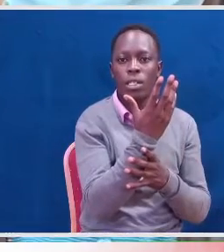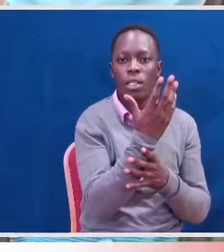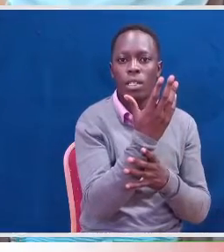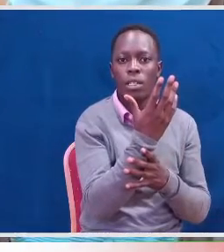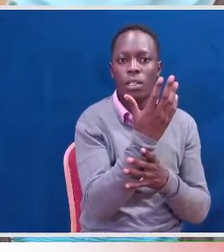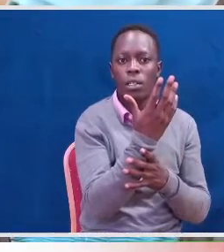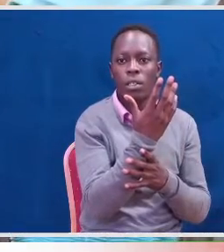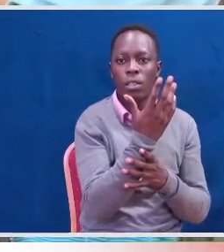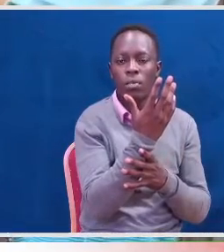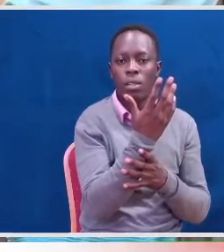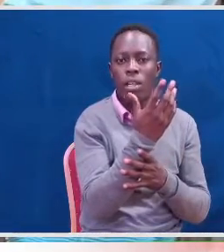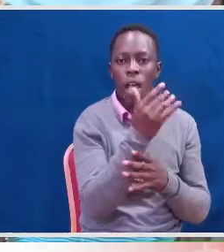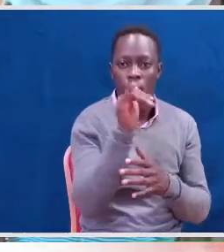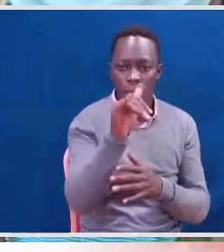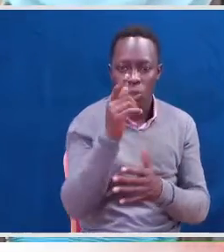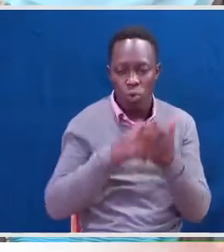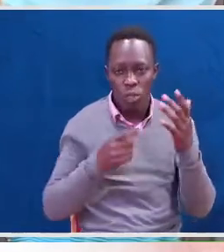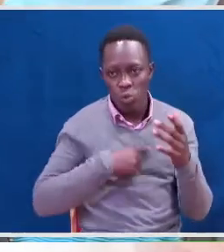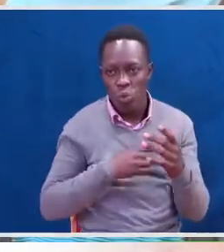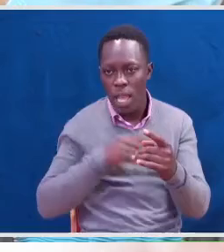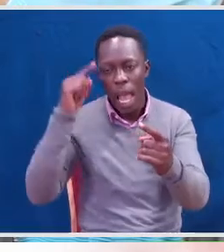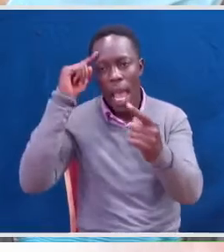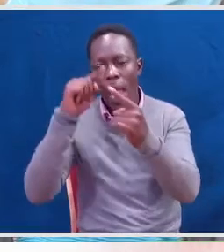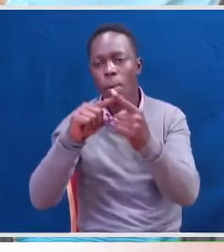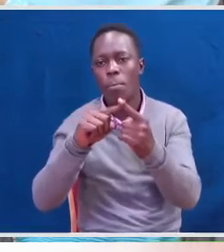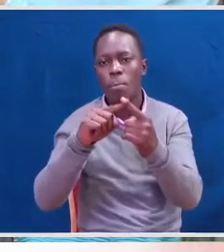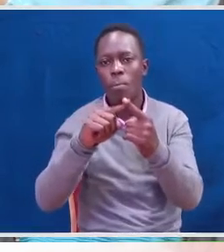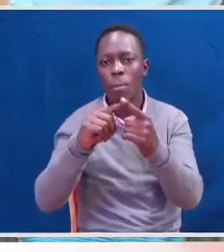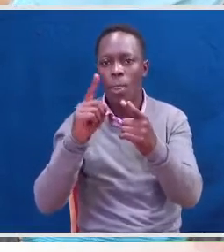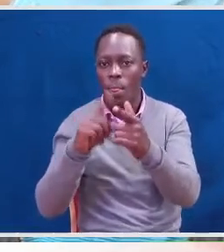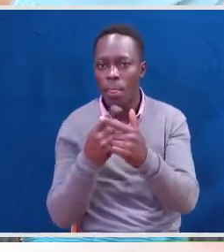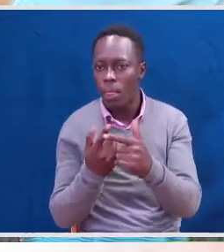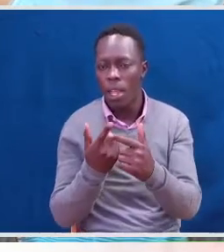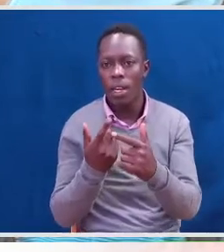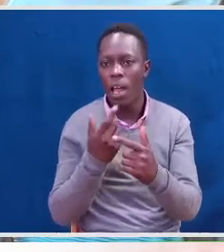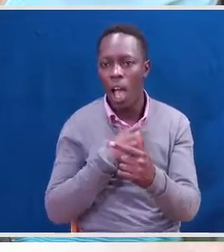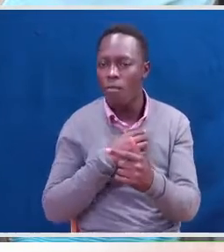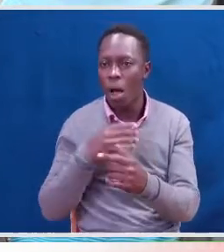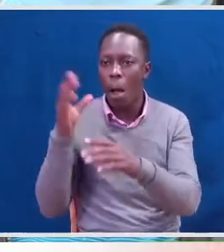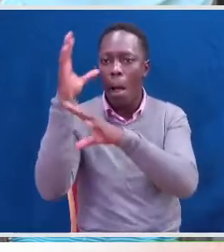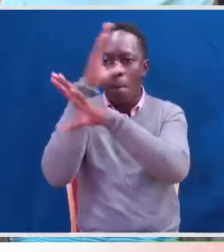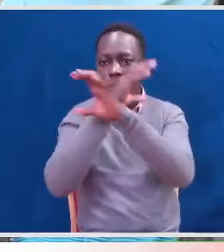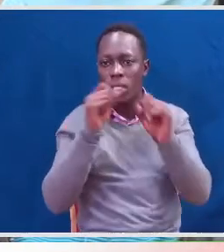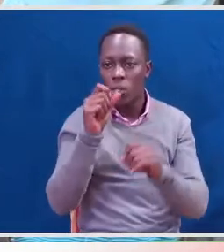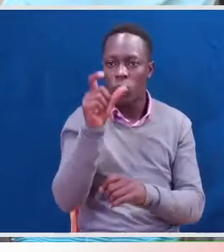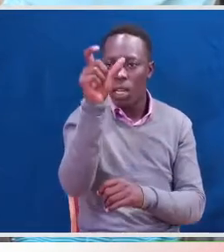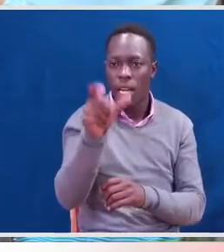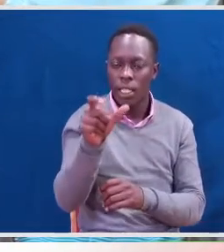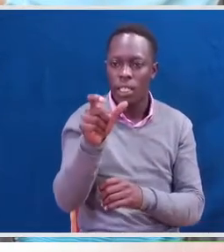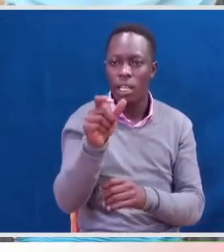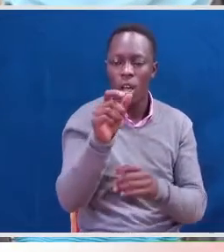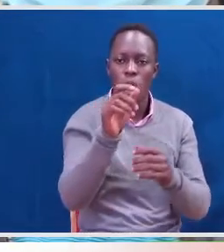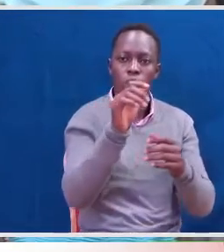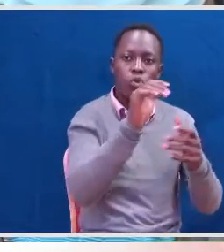is really on the cards, and that's what we are working towards, then we should have one presidential candidate for